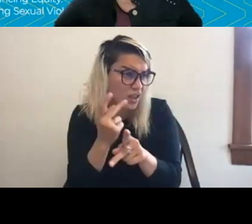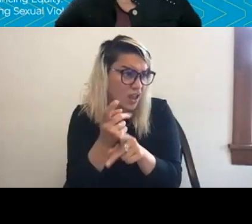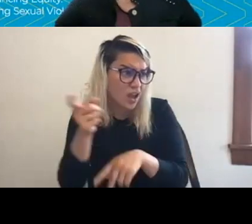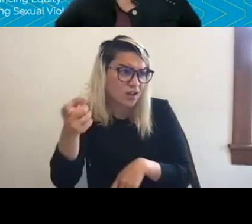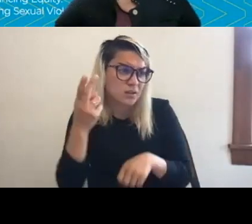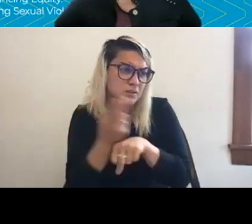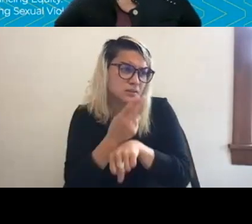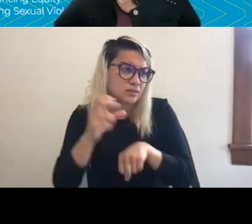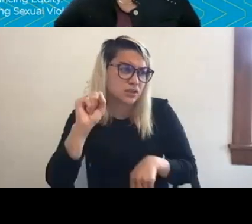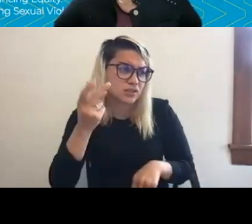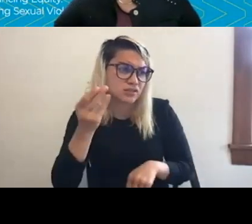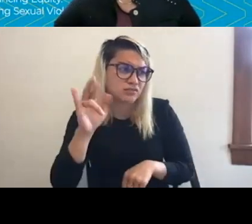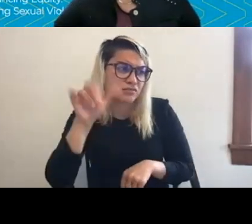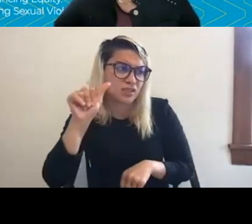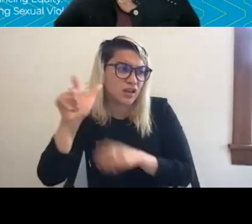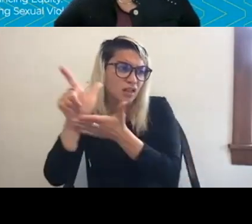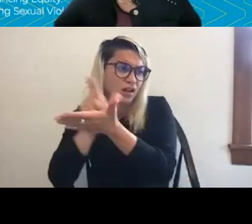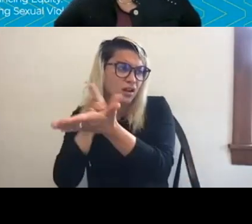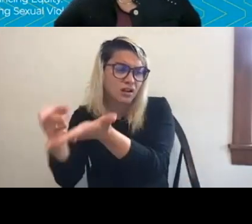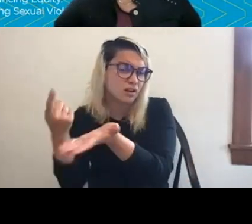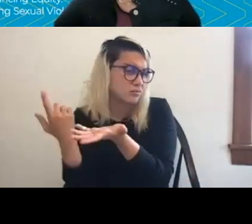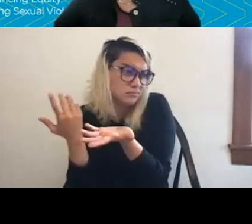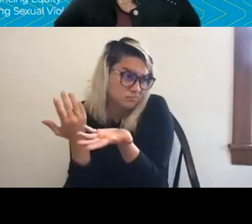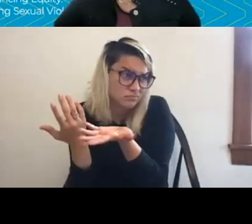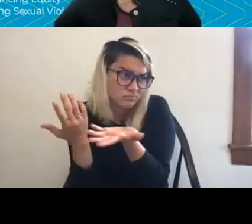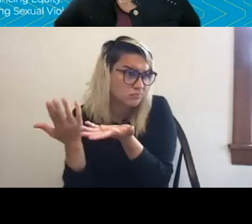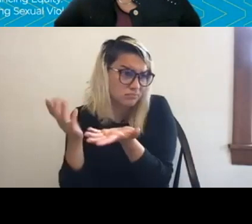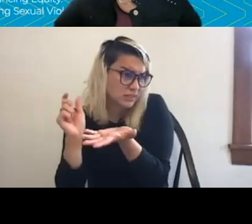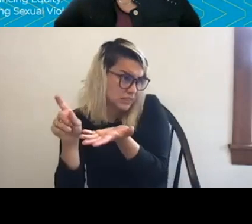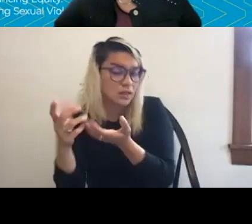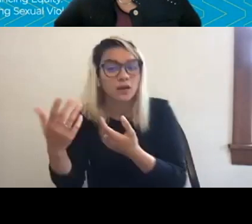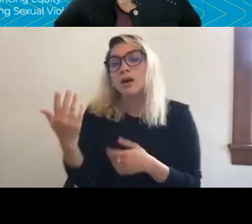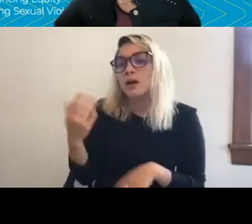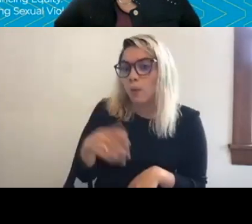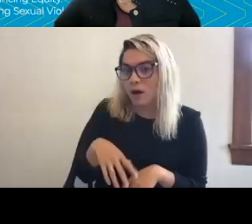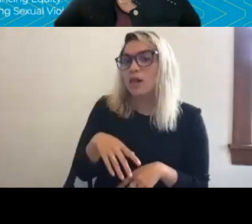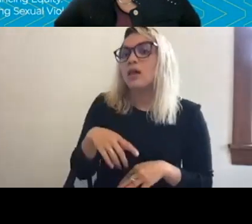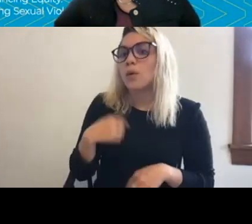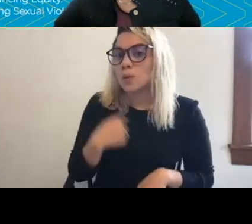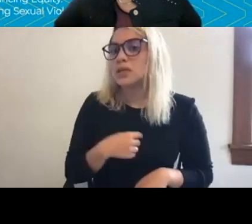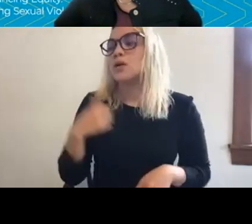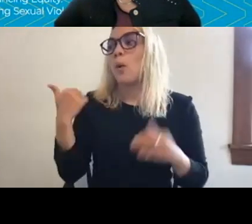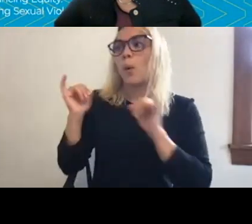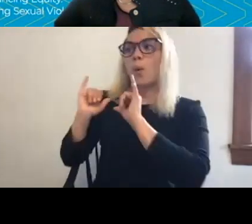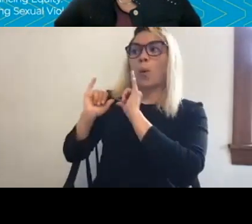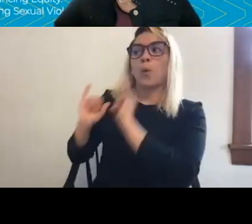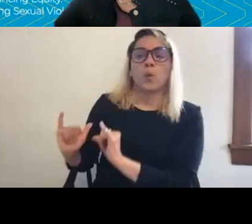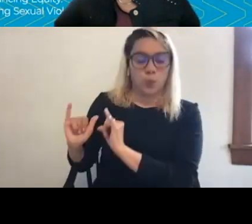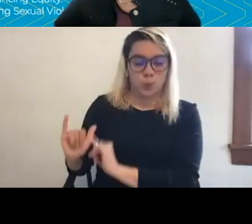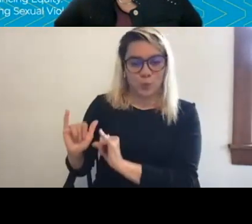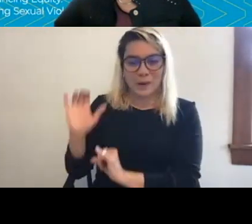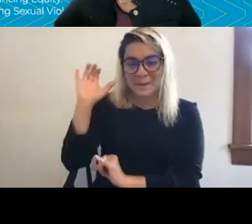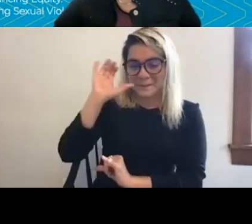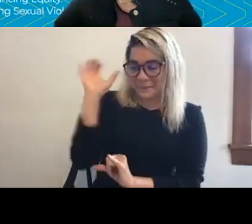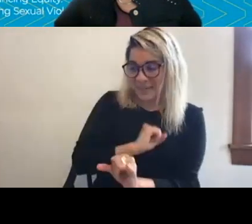that it was that we had by necessity to have like really grounding conversations about the dog whistles